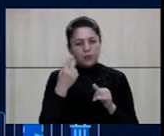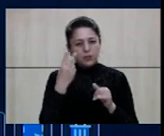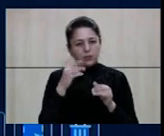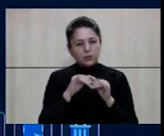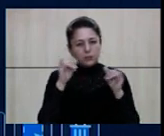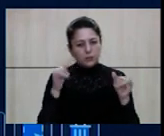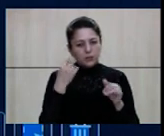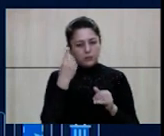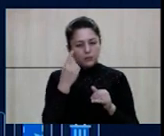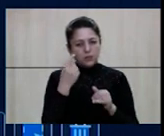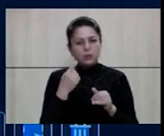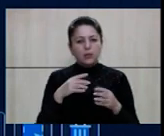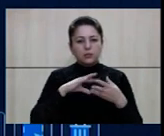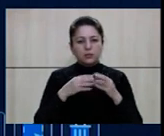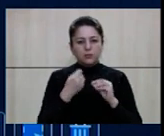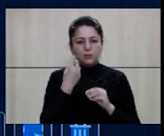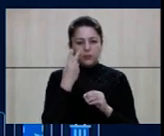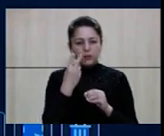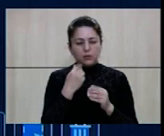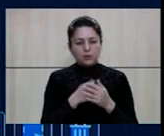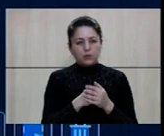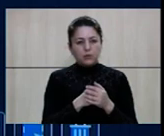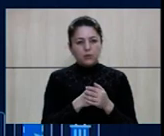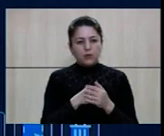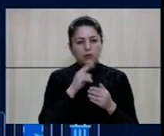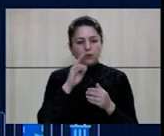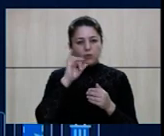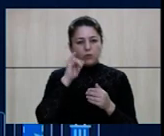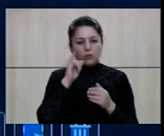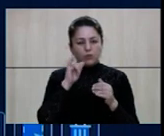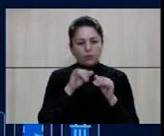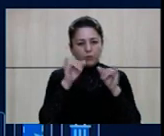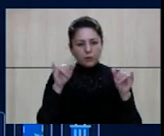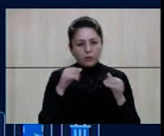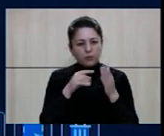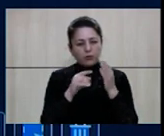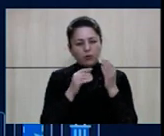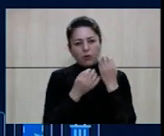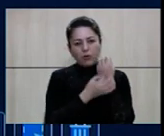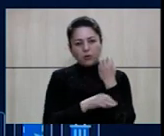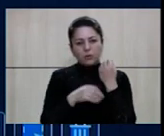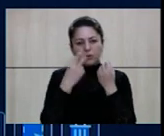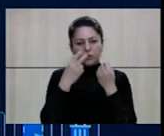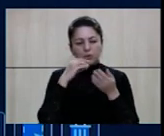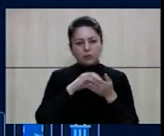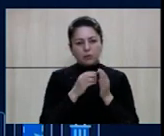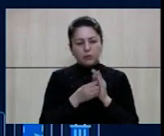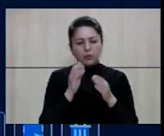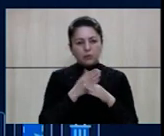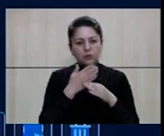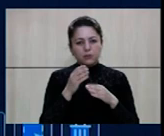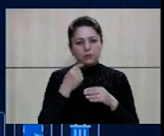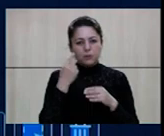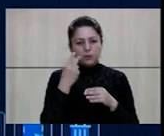ham bitta, jami 2 ta ekan. Ko'paytmani oxiridan, ya'ni o'ng tomonidan 2 ta xona ajratamiz. 1